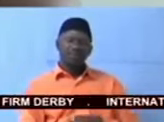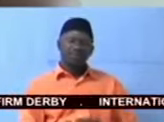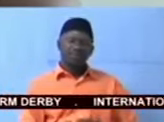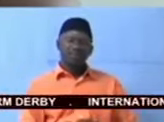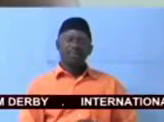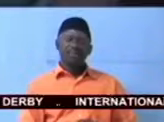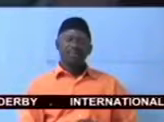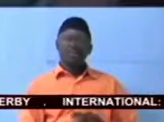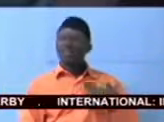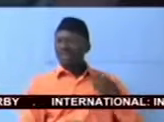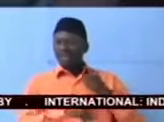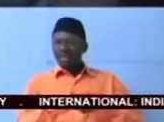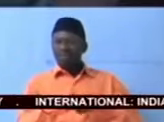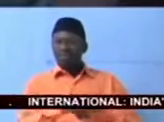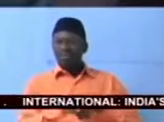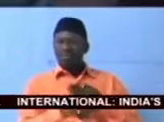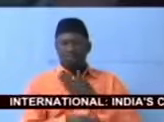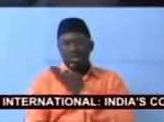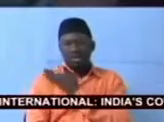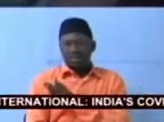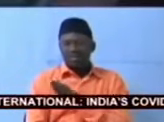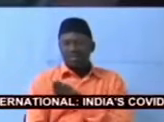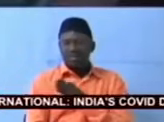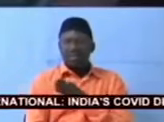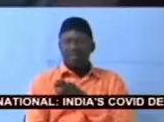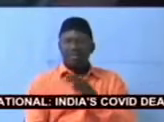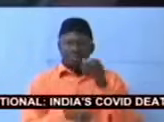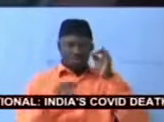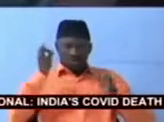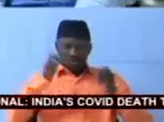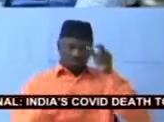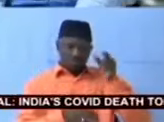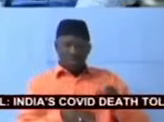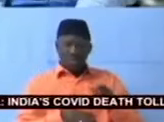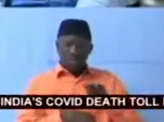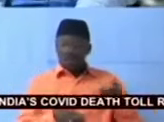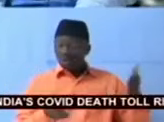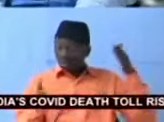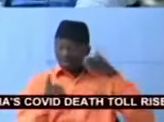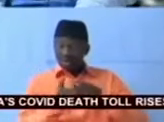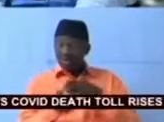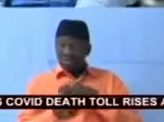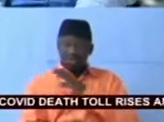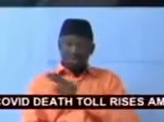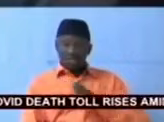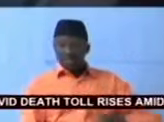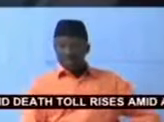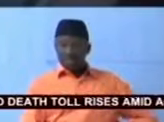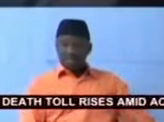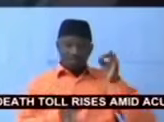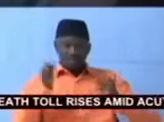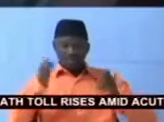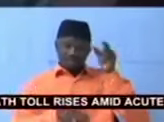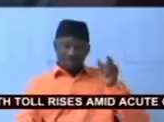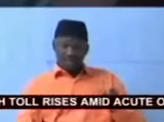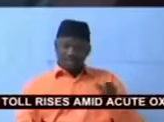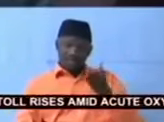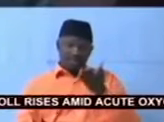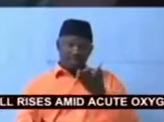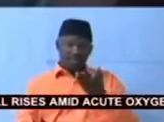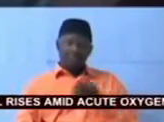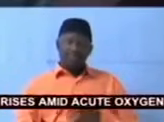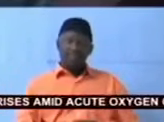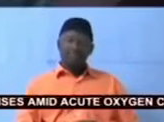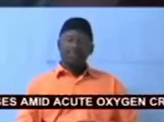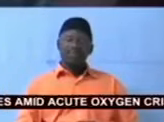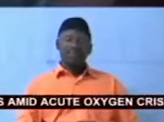ko nang dah belegi mo nekon Chief Justice. No, because in fact, in the middle of my employment, he had